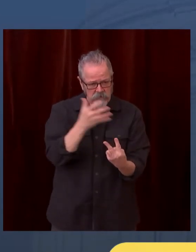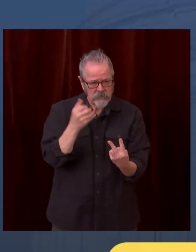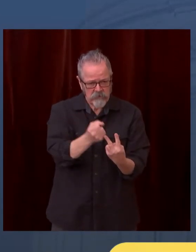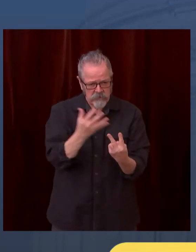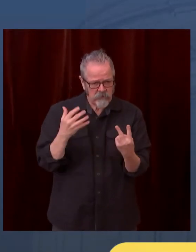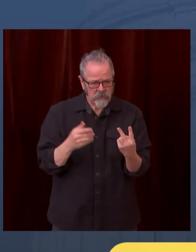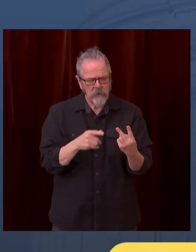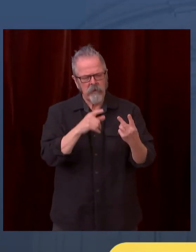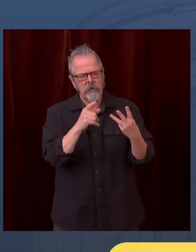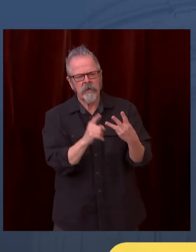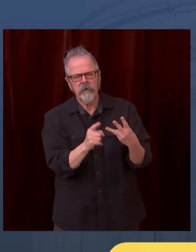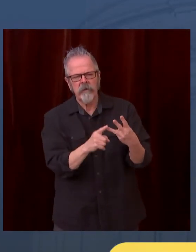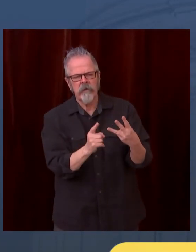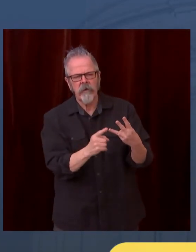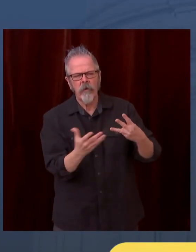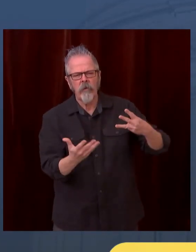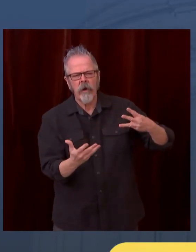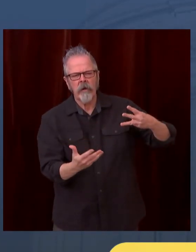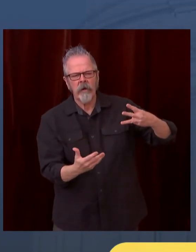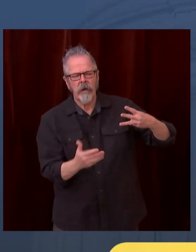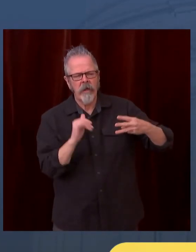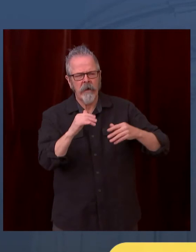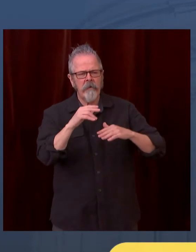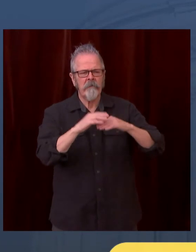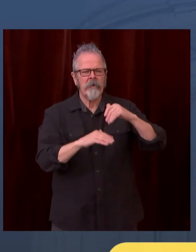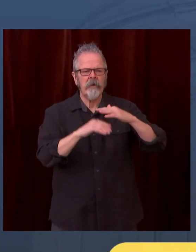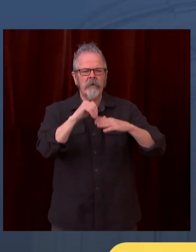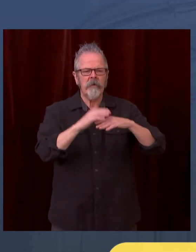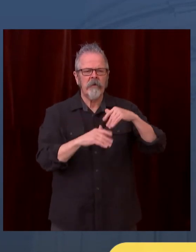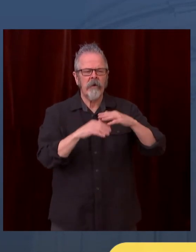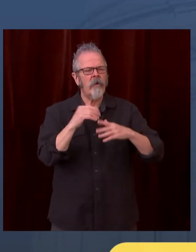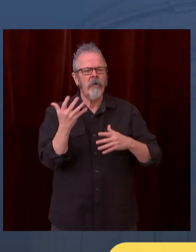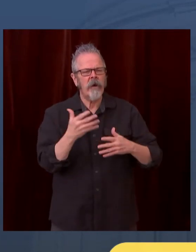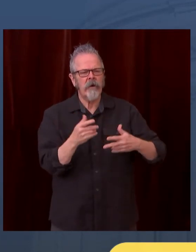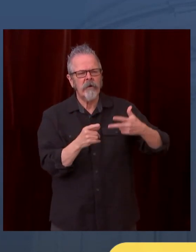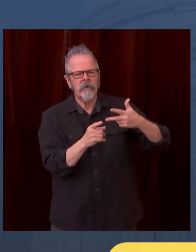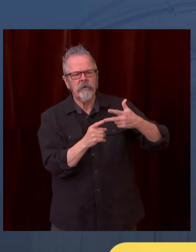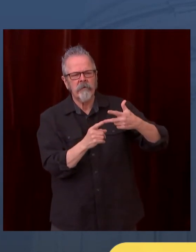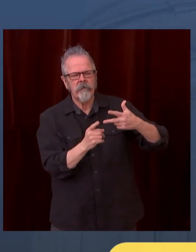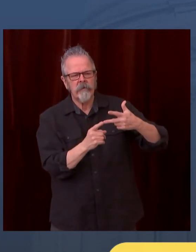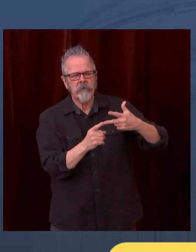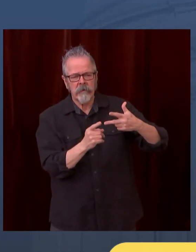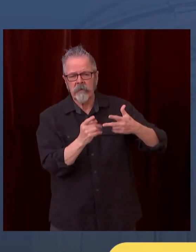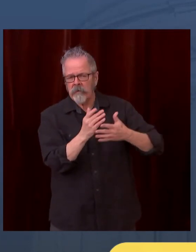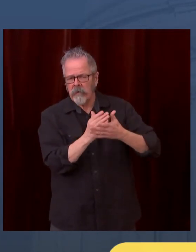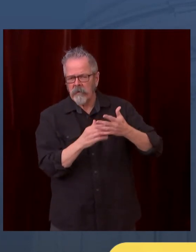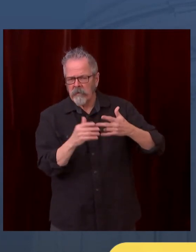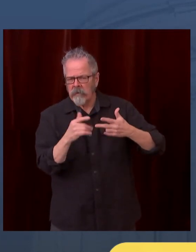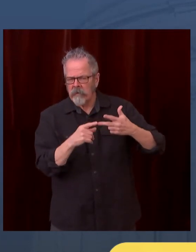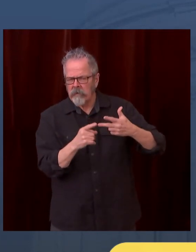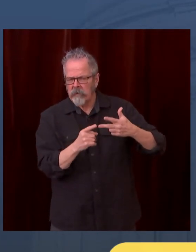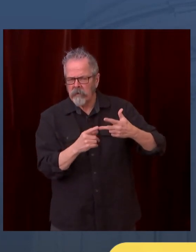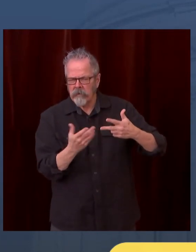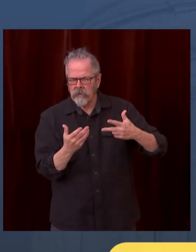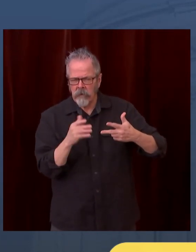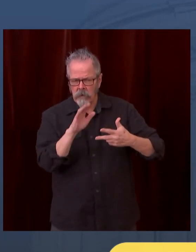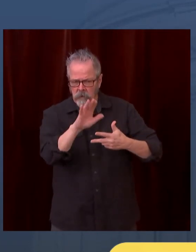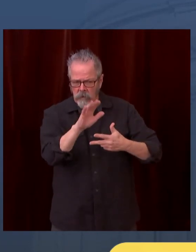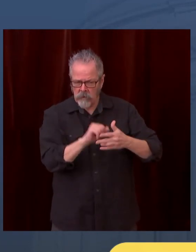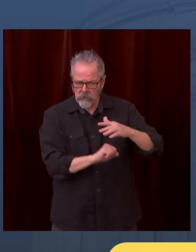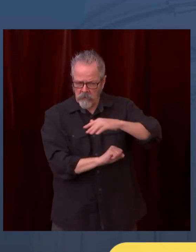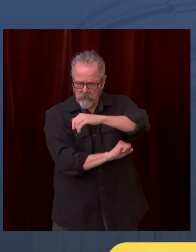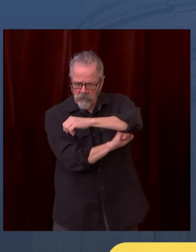but that's the third that I can think of that are kind of vital to your package. We think all of them are really